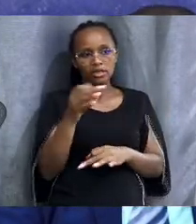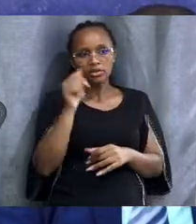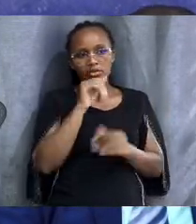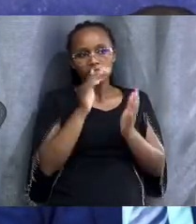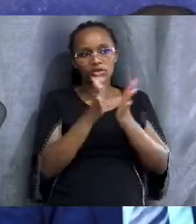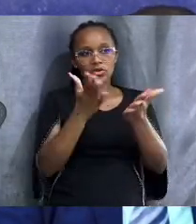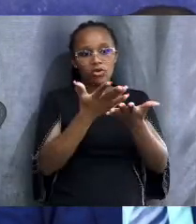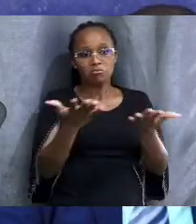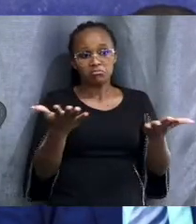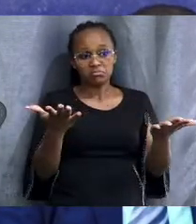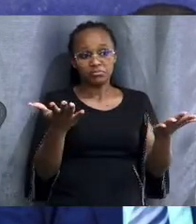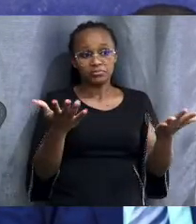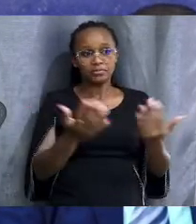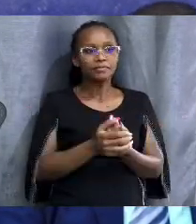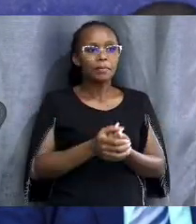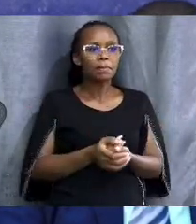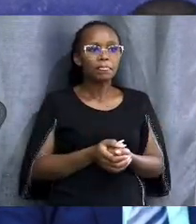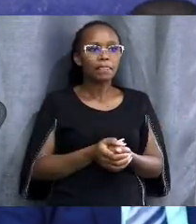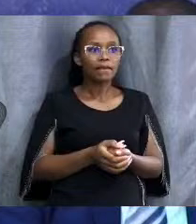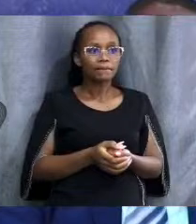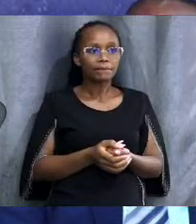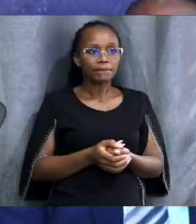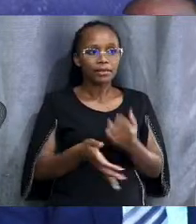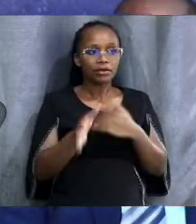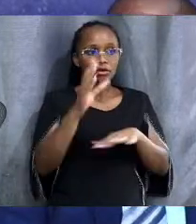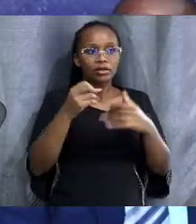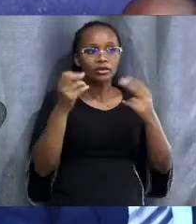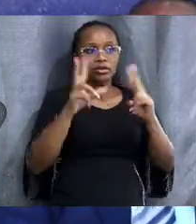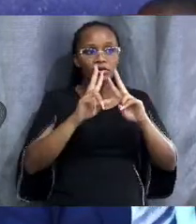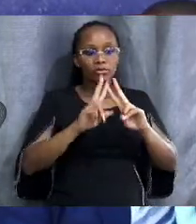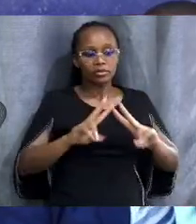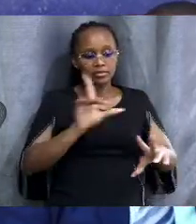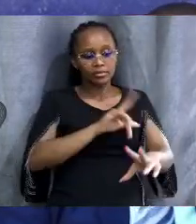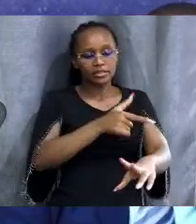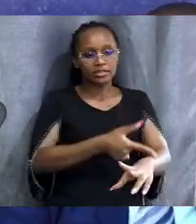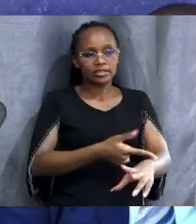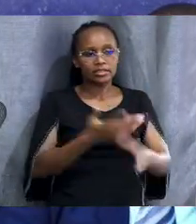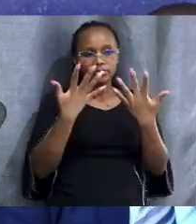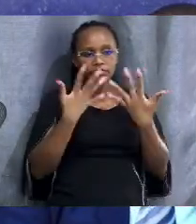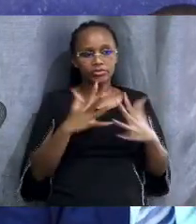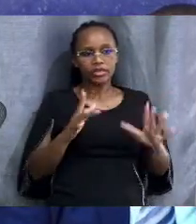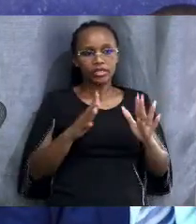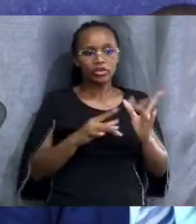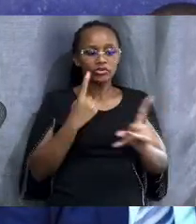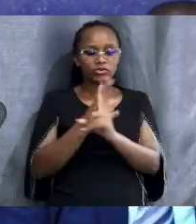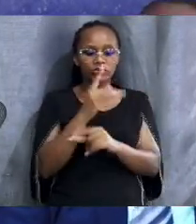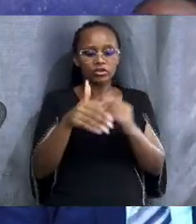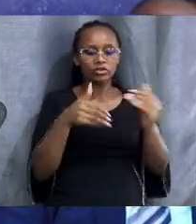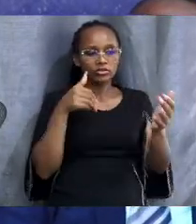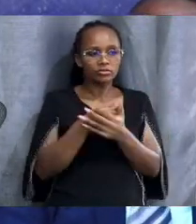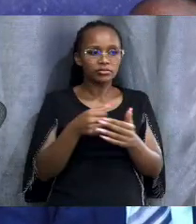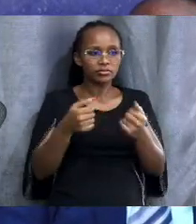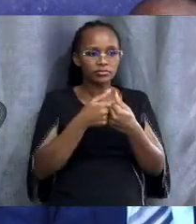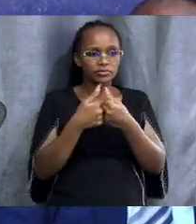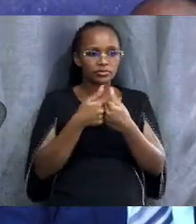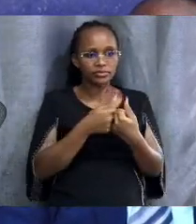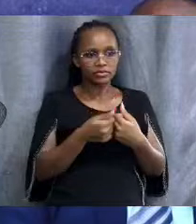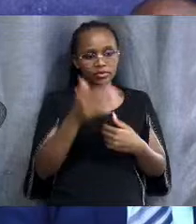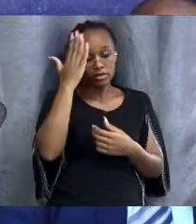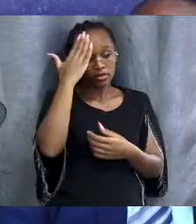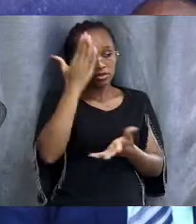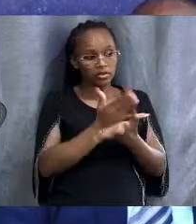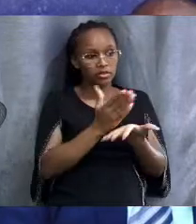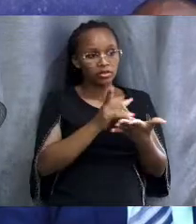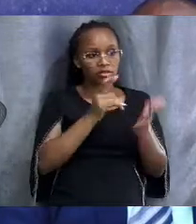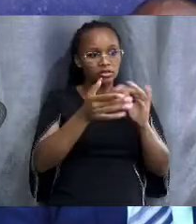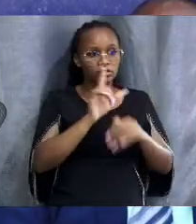Spirit be with you. I know God will give you enough grace to go through this. I know